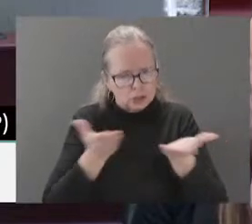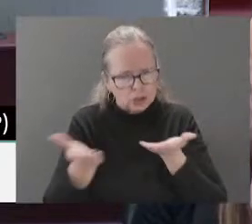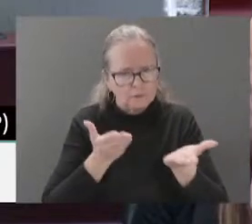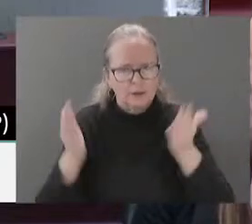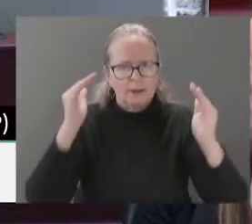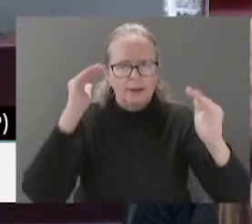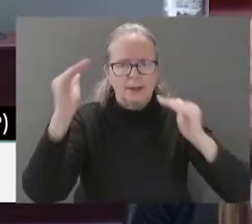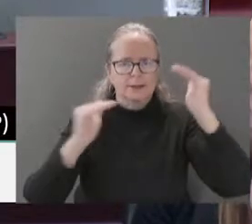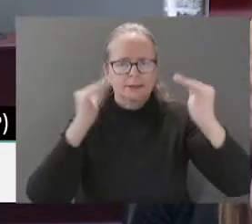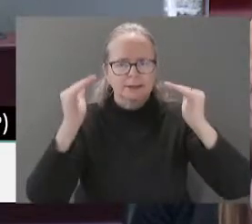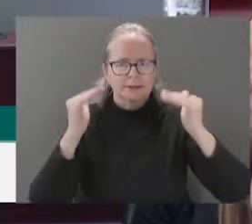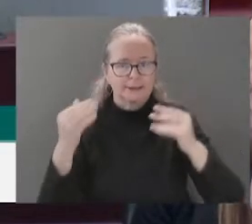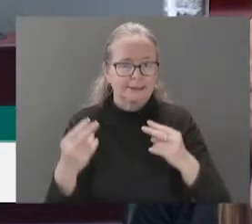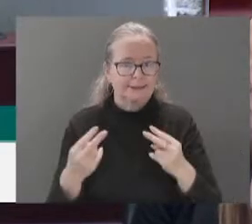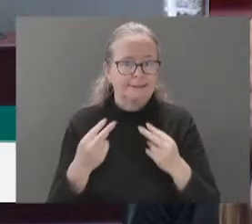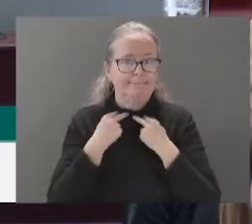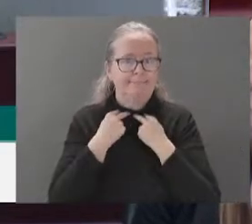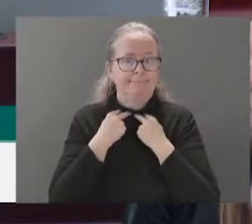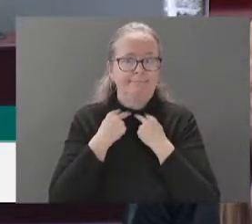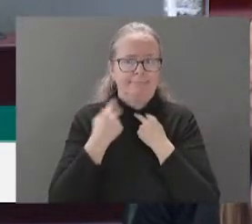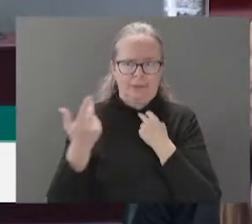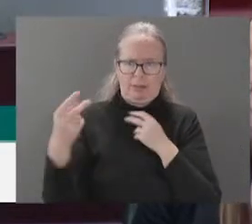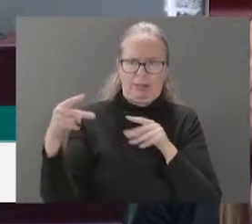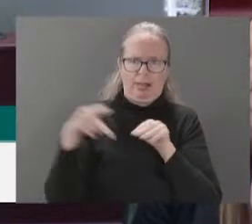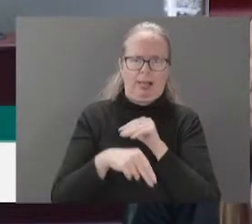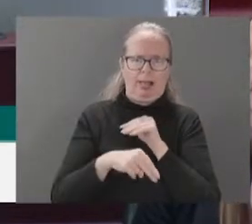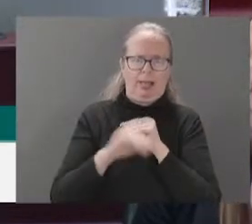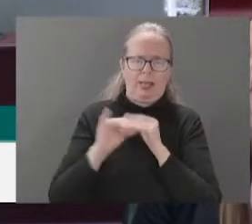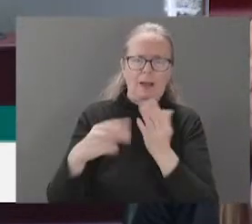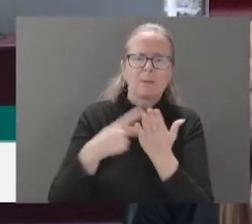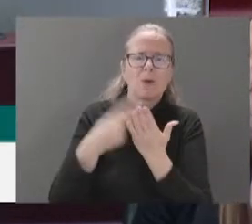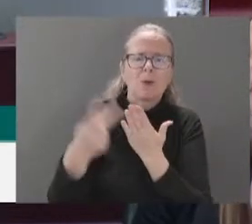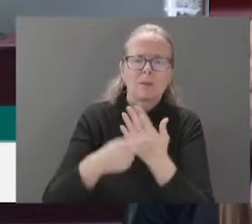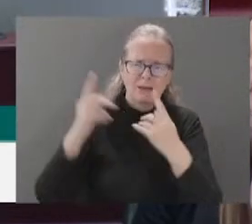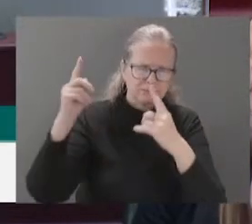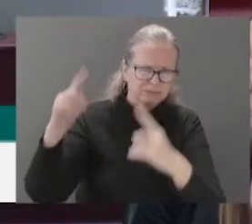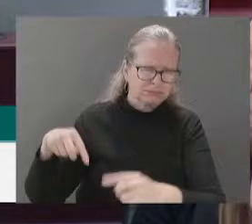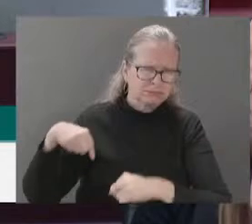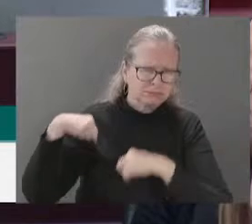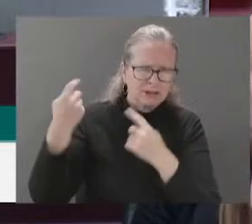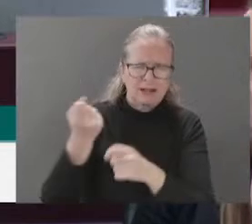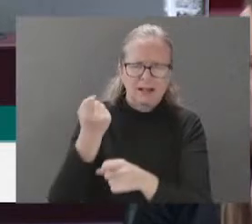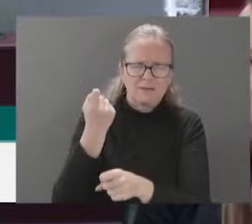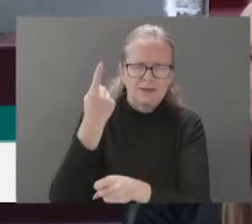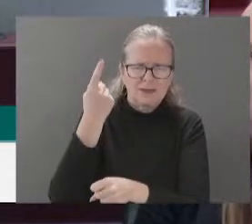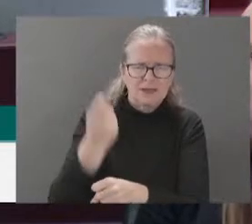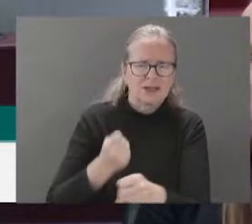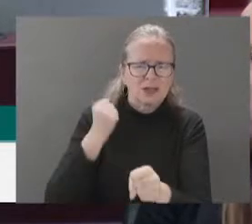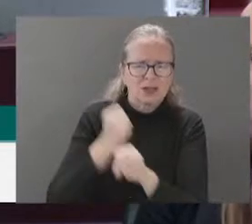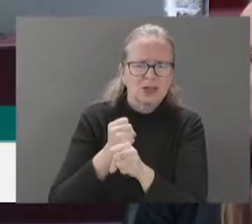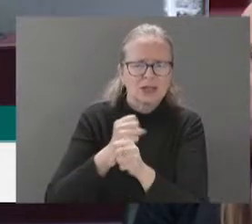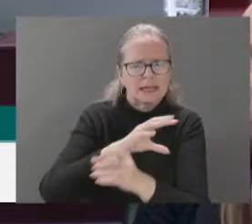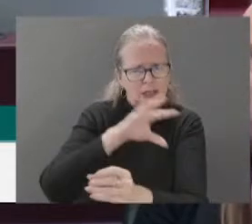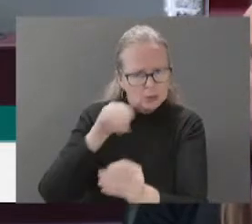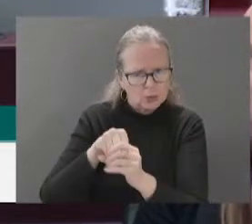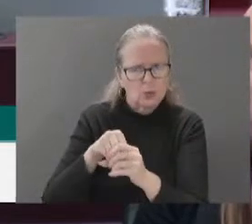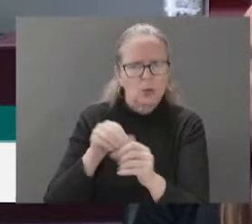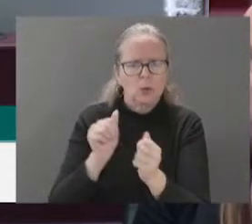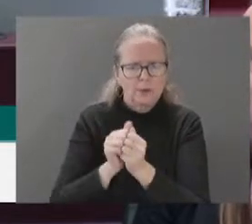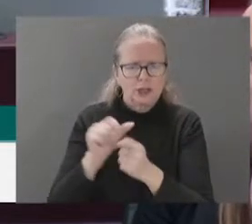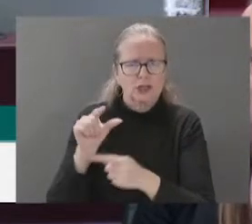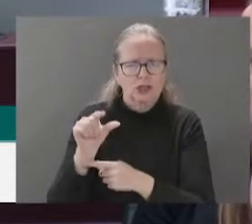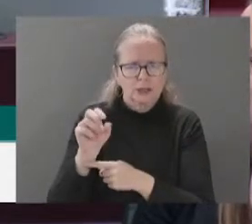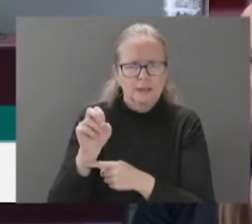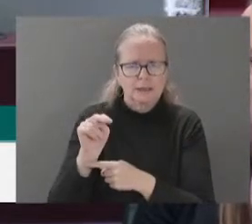for 11 years at the jensa center these programs provide essential services and support to members of her community